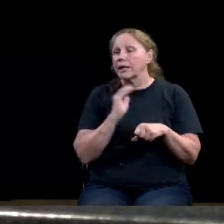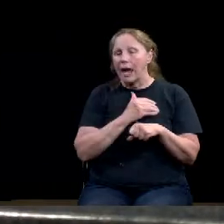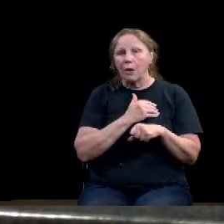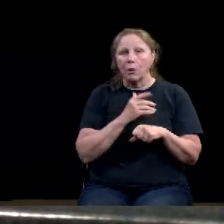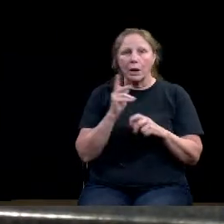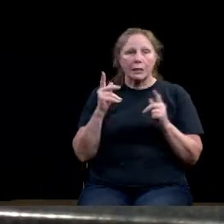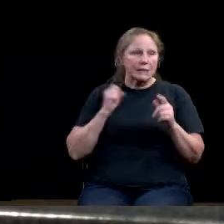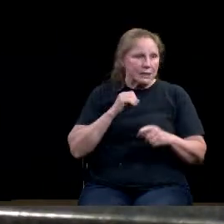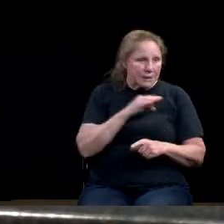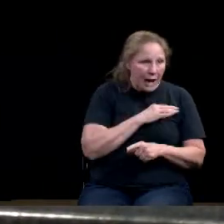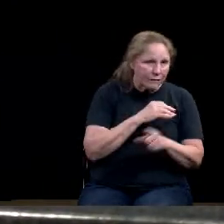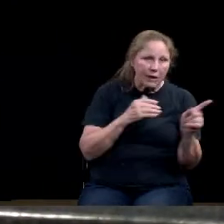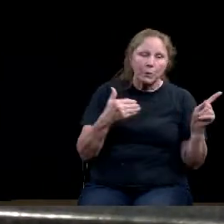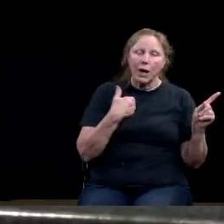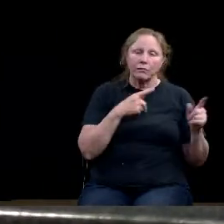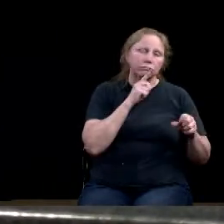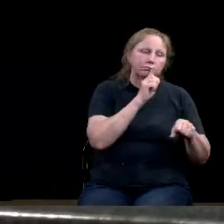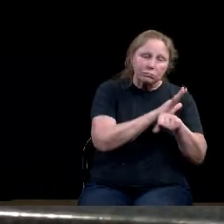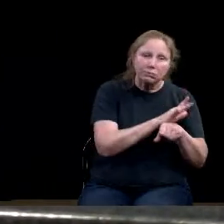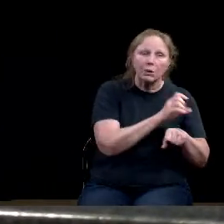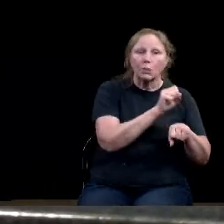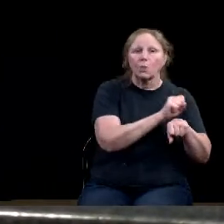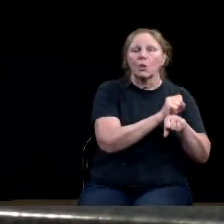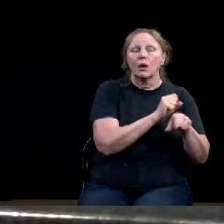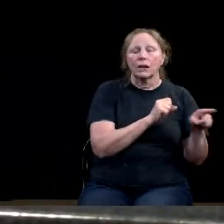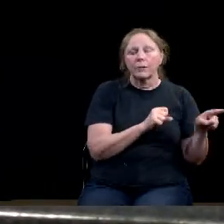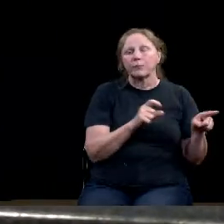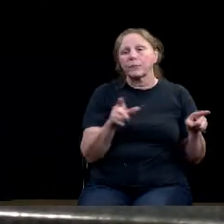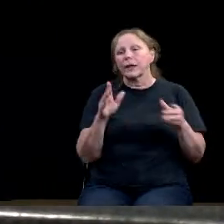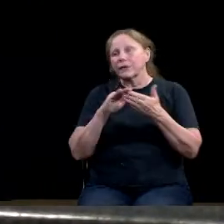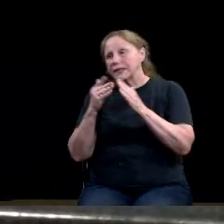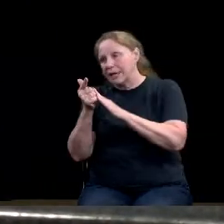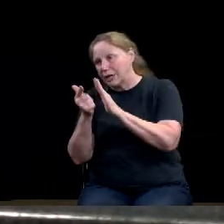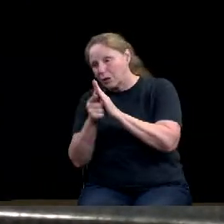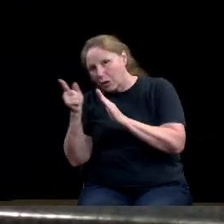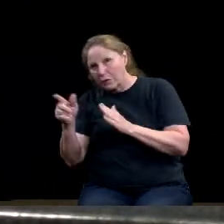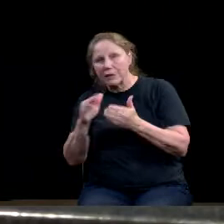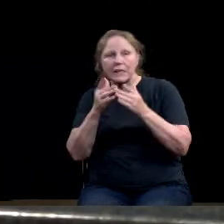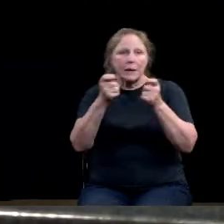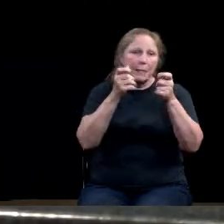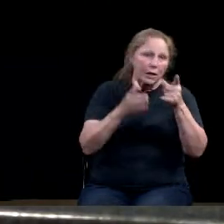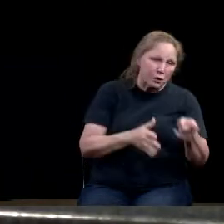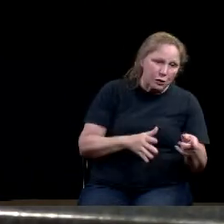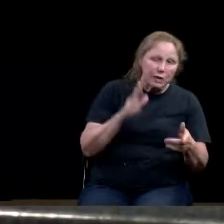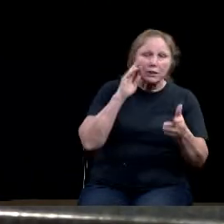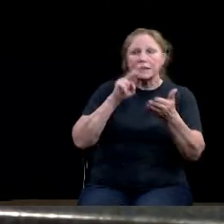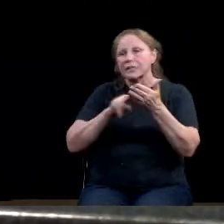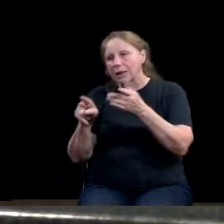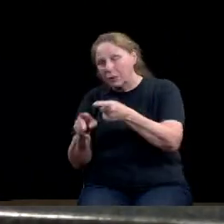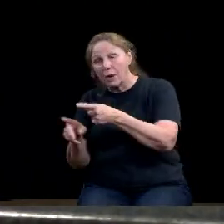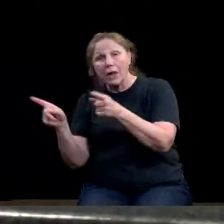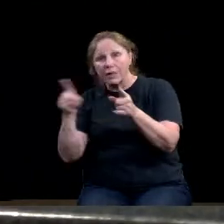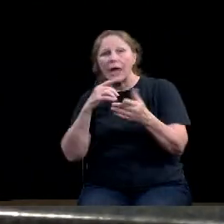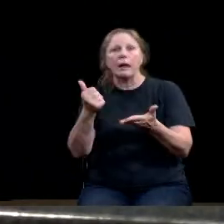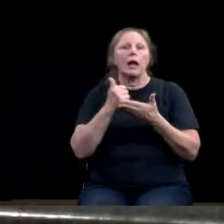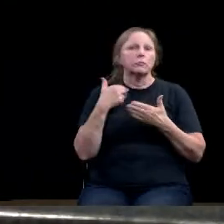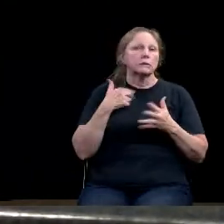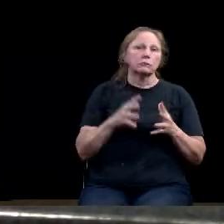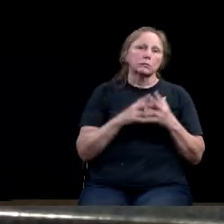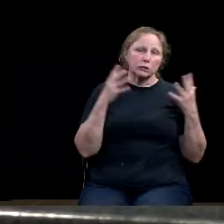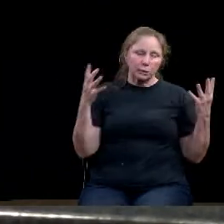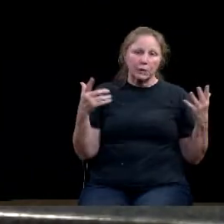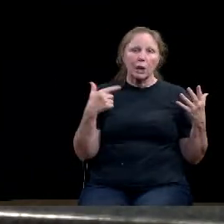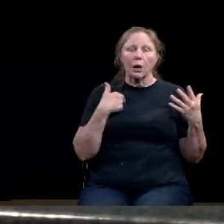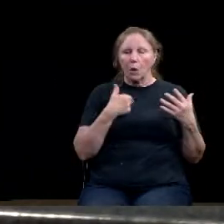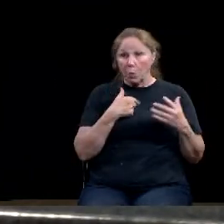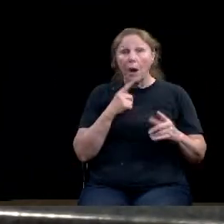we couldn't do this work. We set a lot of goals, and your voices lend to that and lead at